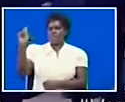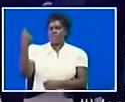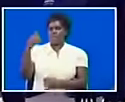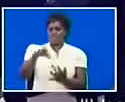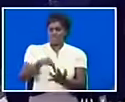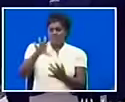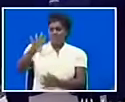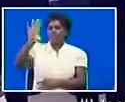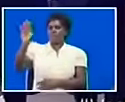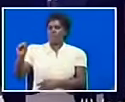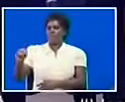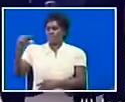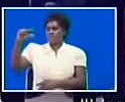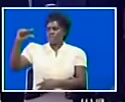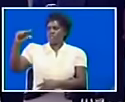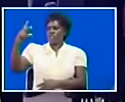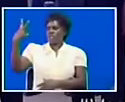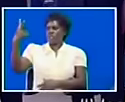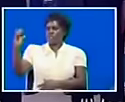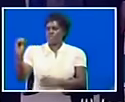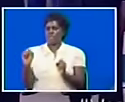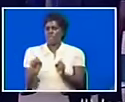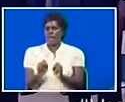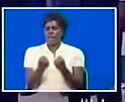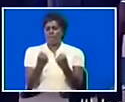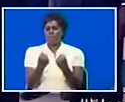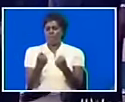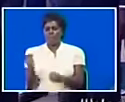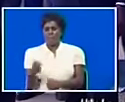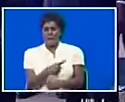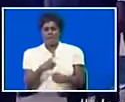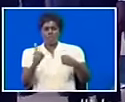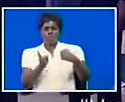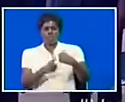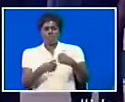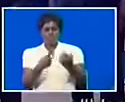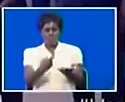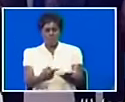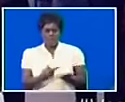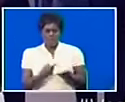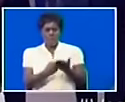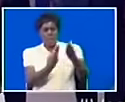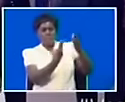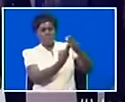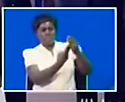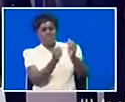African countries to the G20 summit to be held in Berlin in June to discuss partnership with African